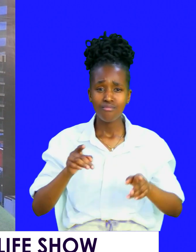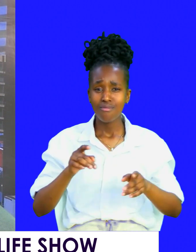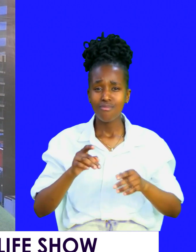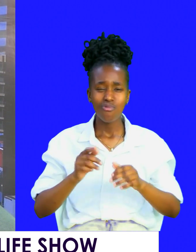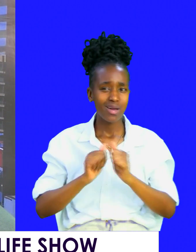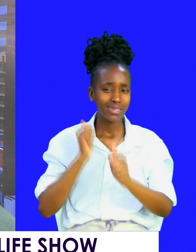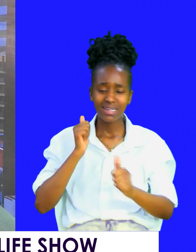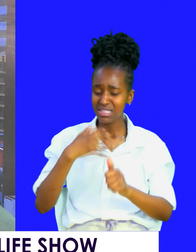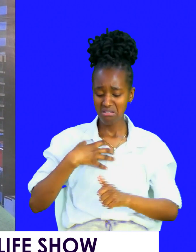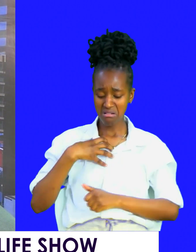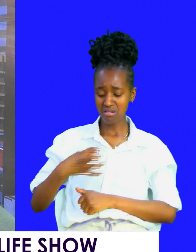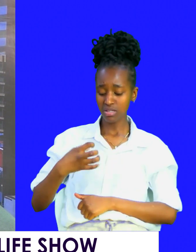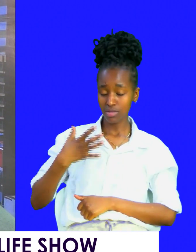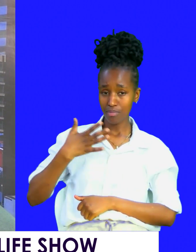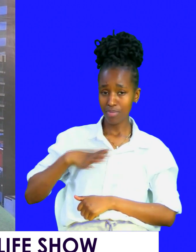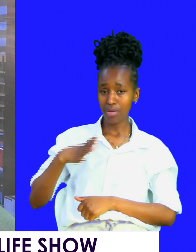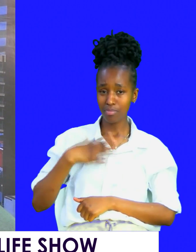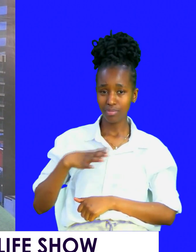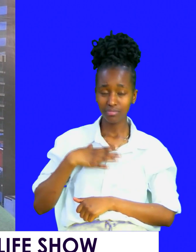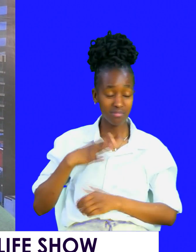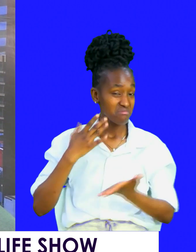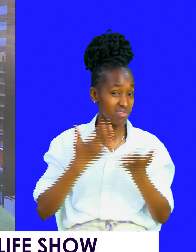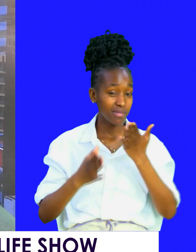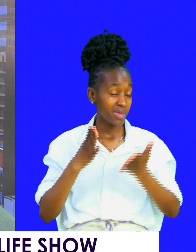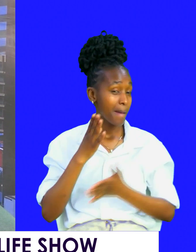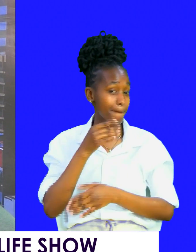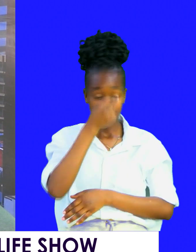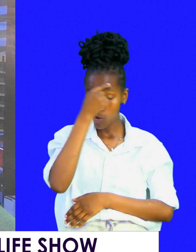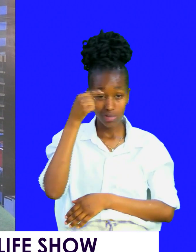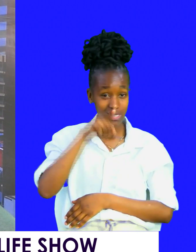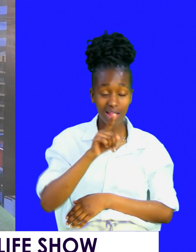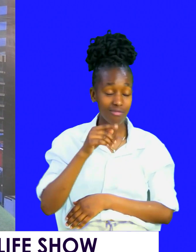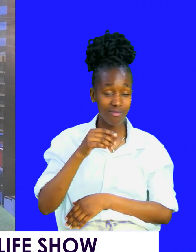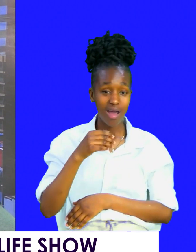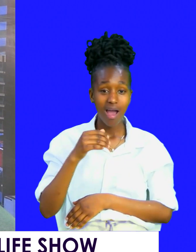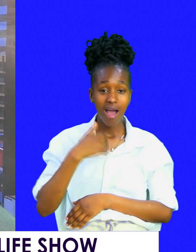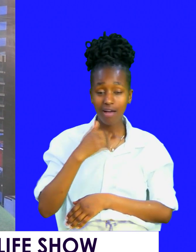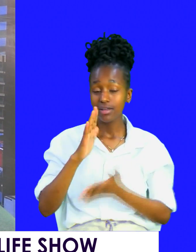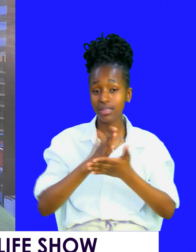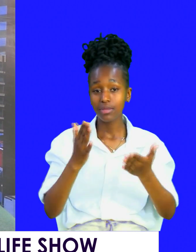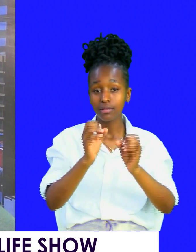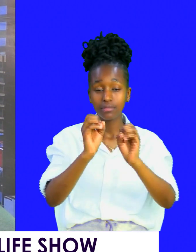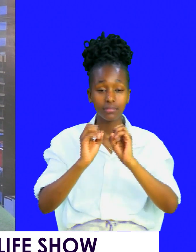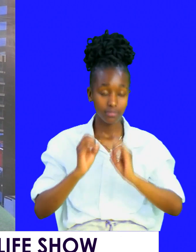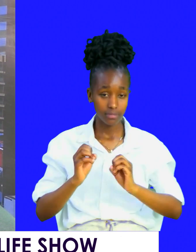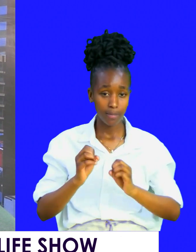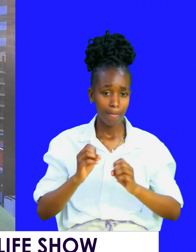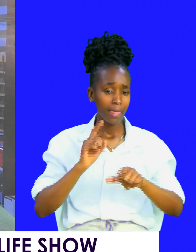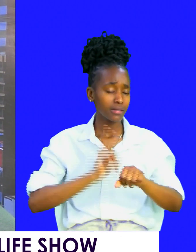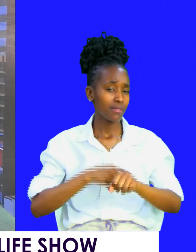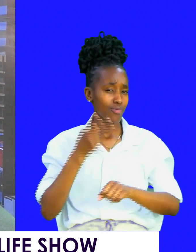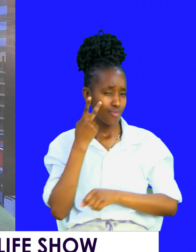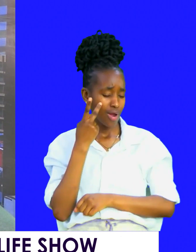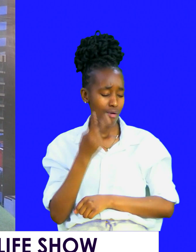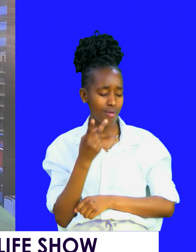the rich, maybe you're experiencing lack in your life. And there is an aspect of you that needs